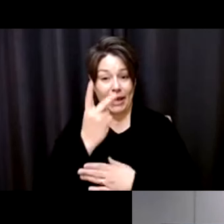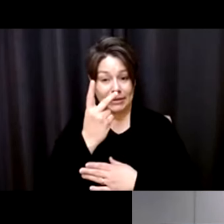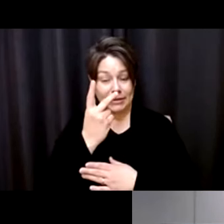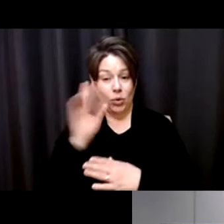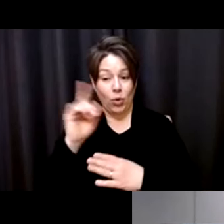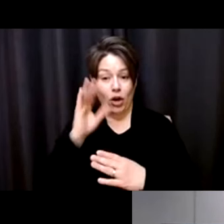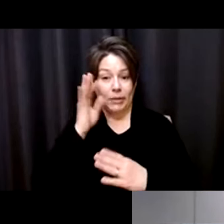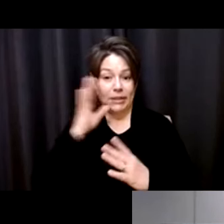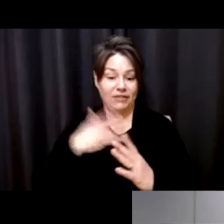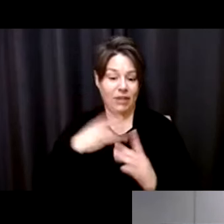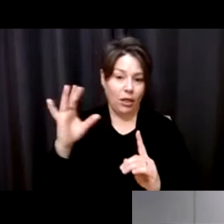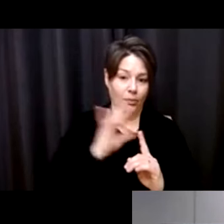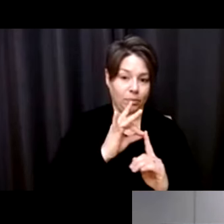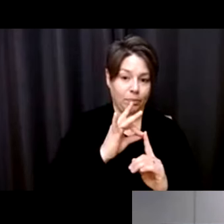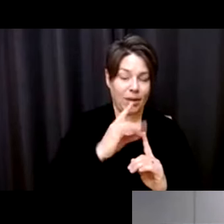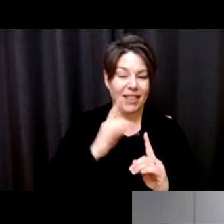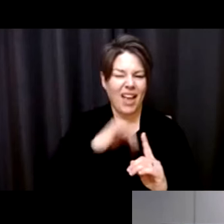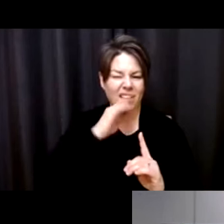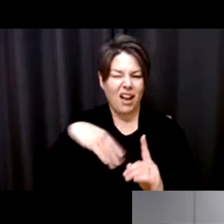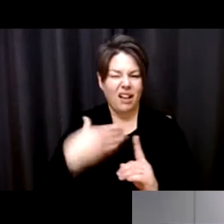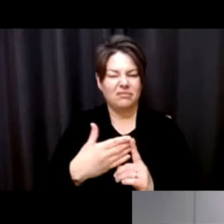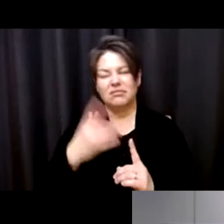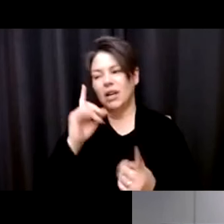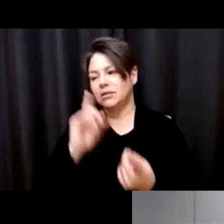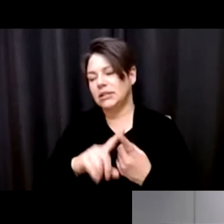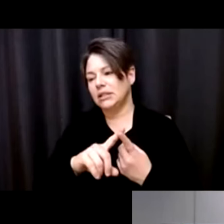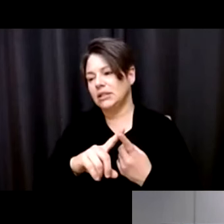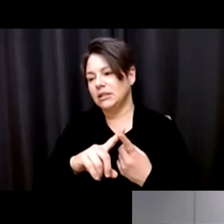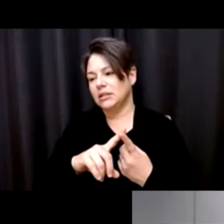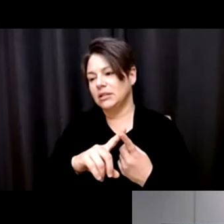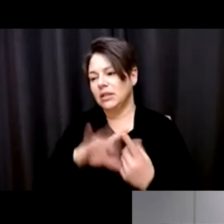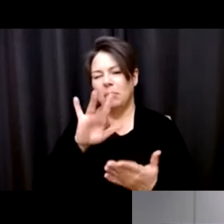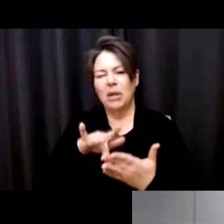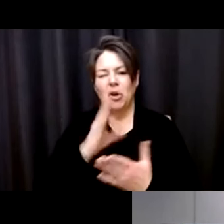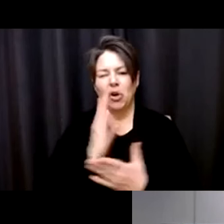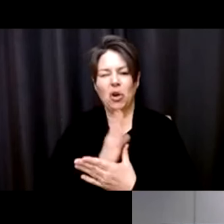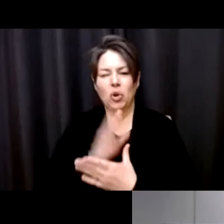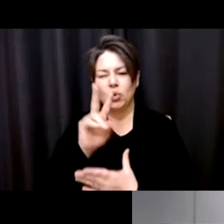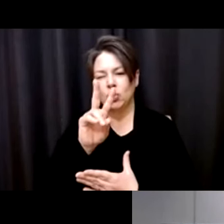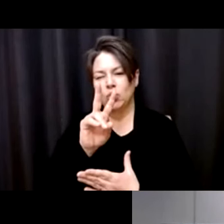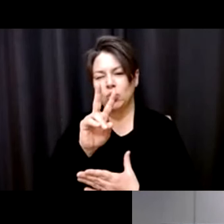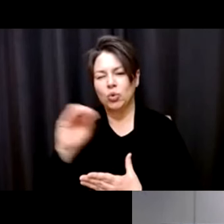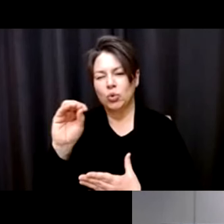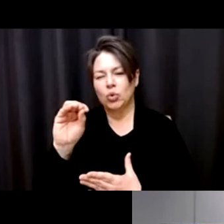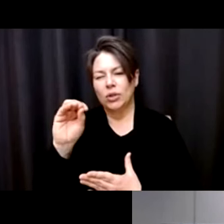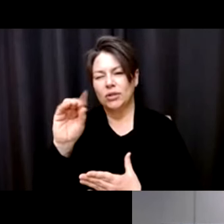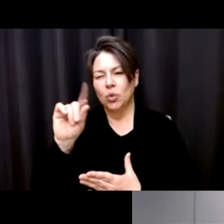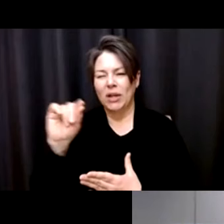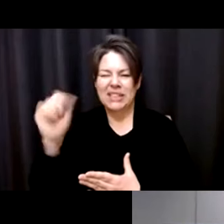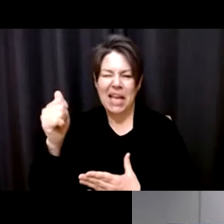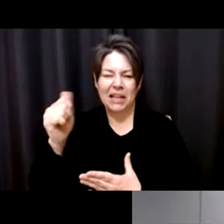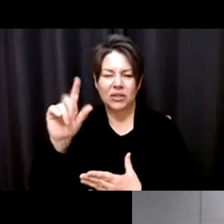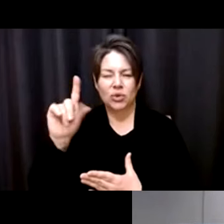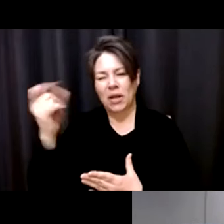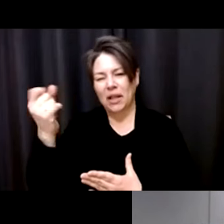didn't come until, you know, maybe like the mid-2000s, maybe around 2010 or 11. And it